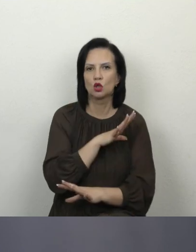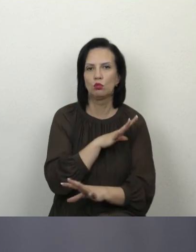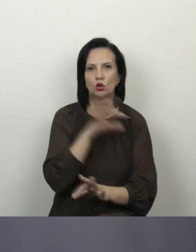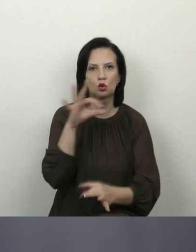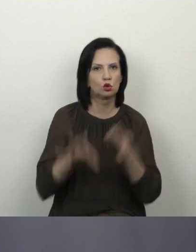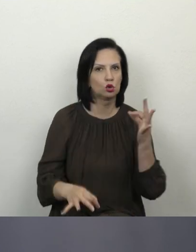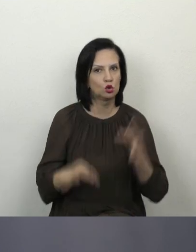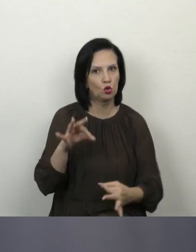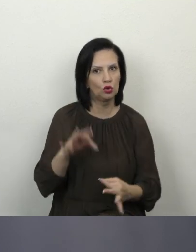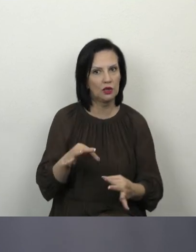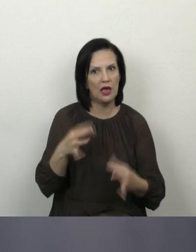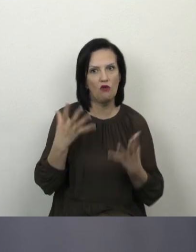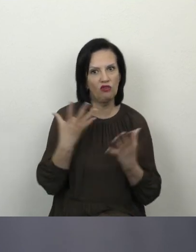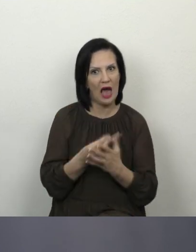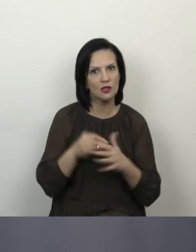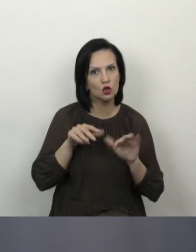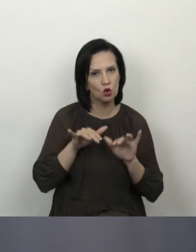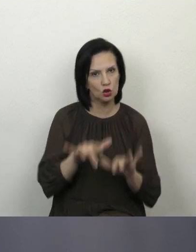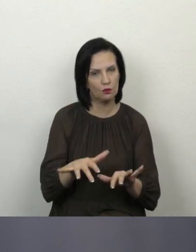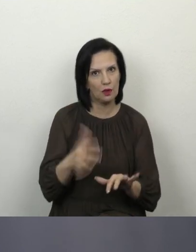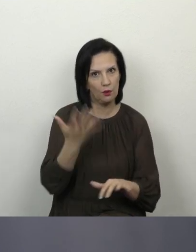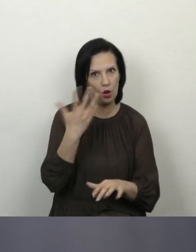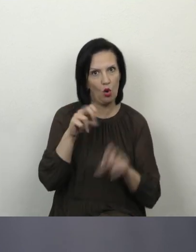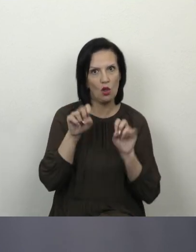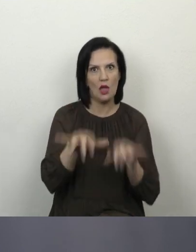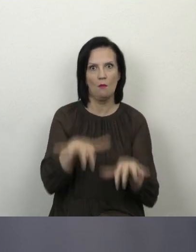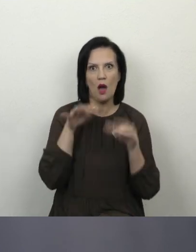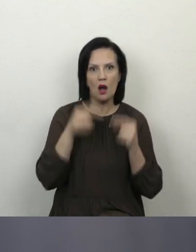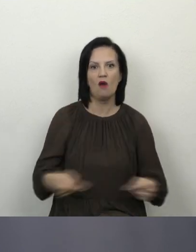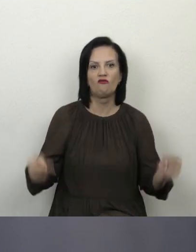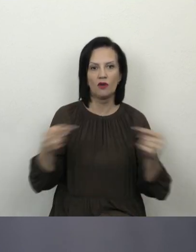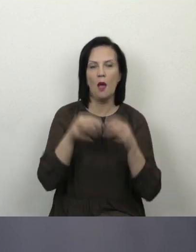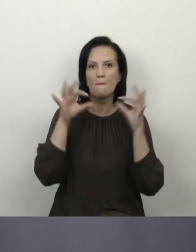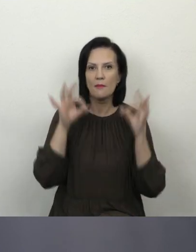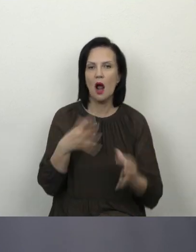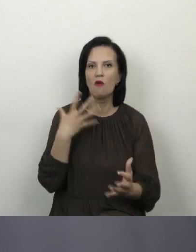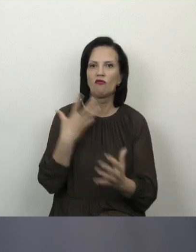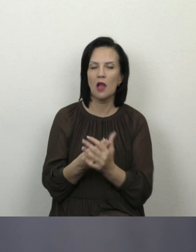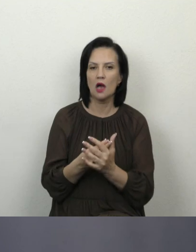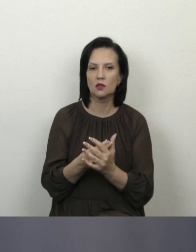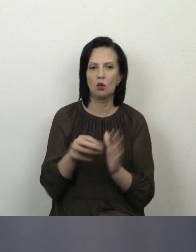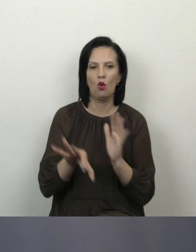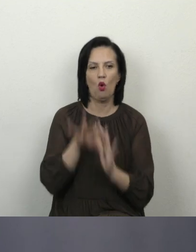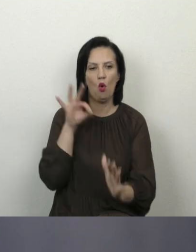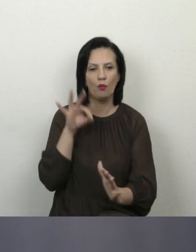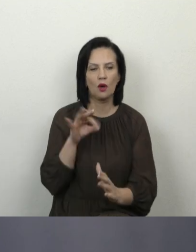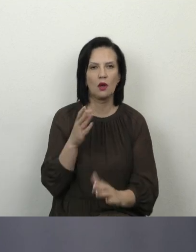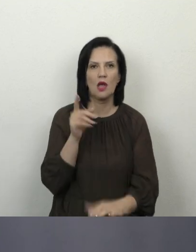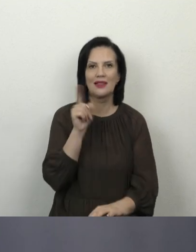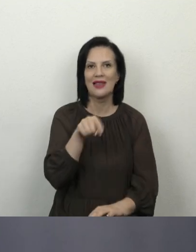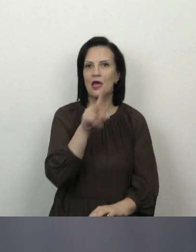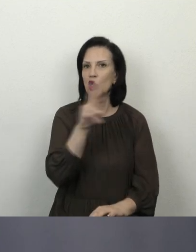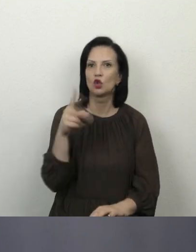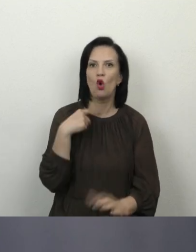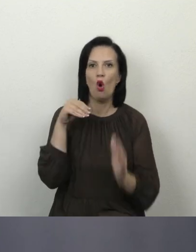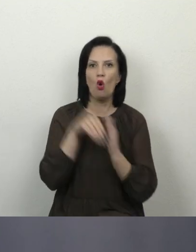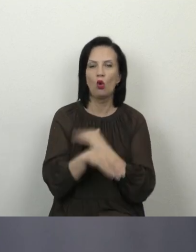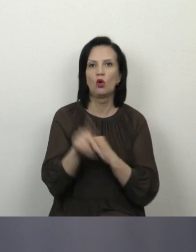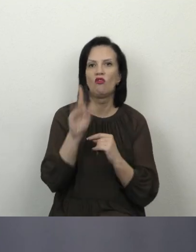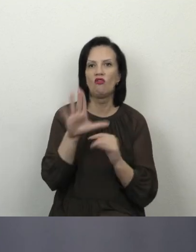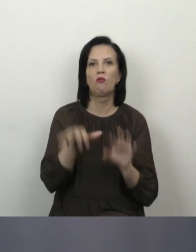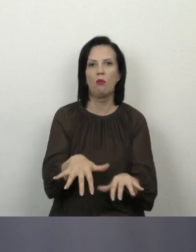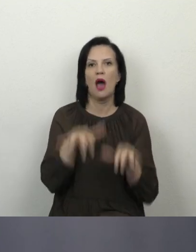a violation of the principle where nobody can be a judge in the